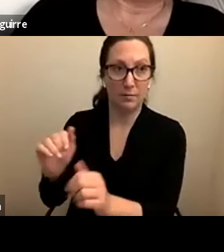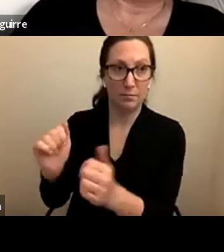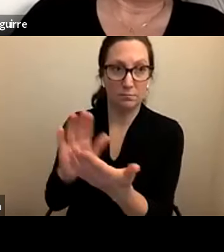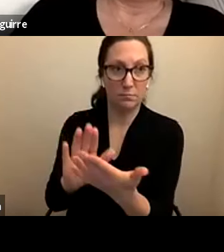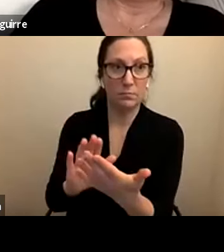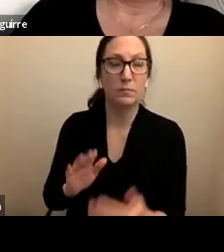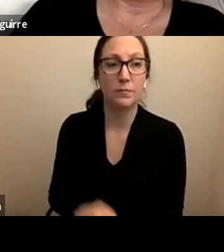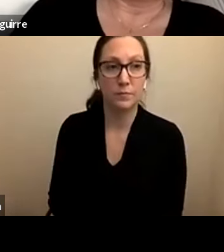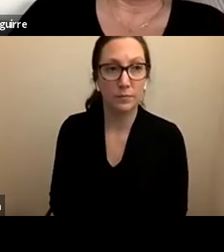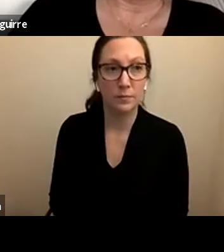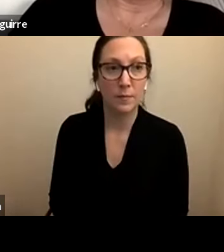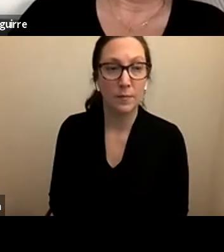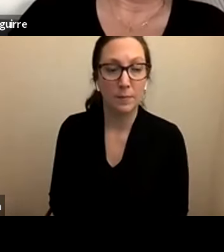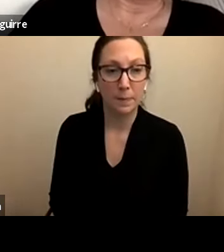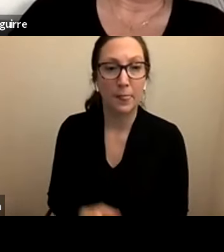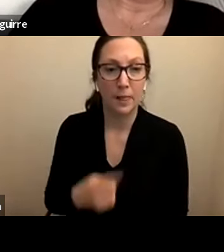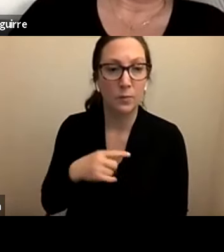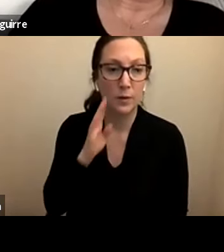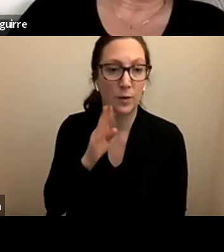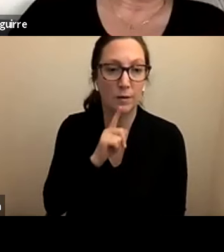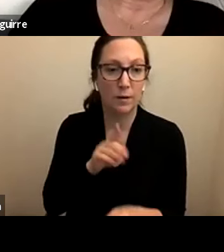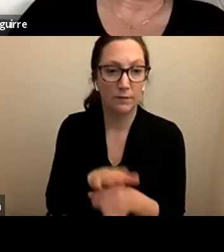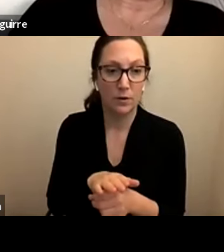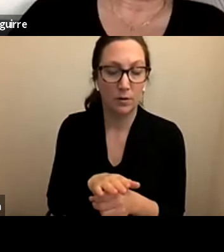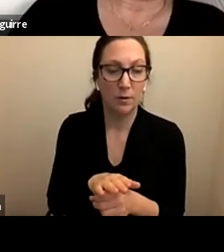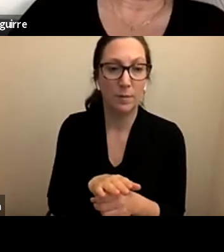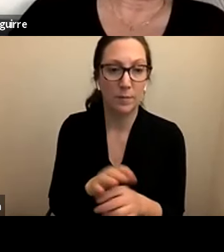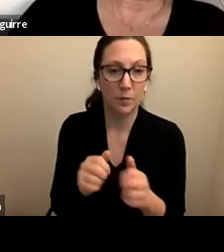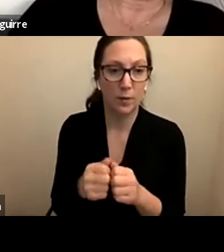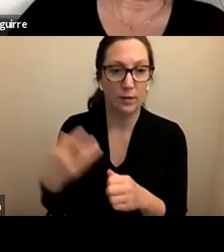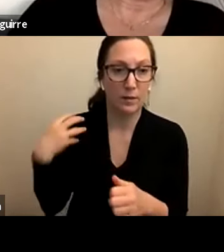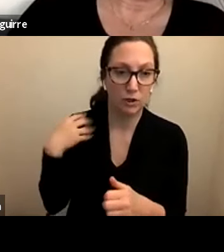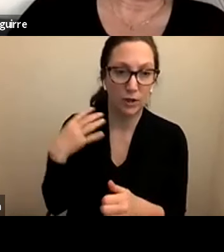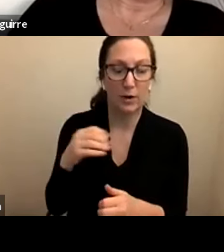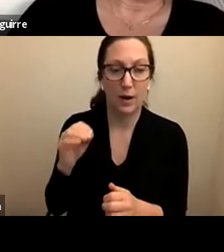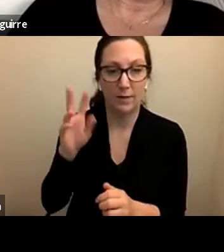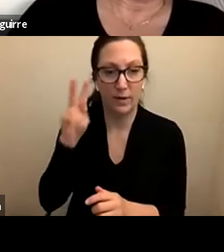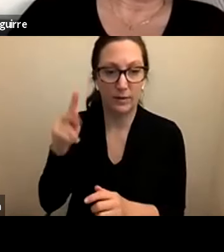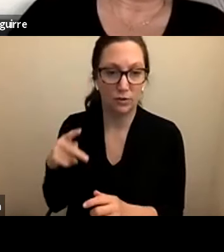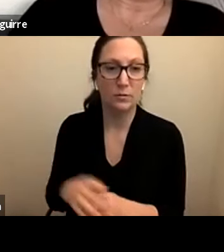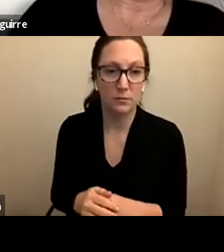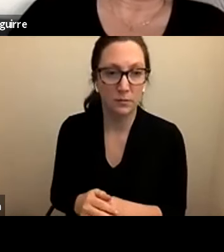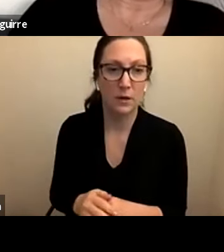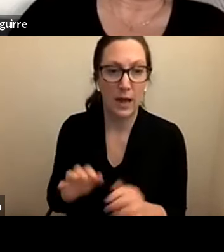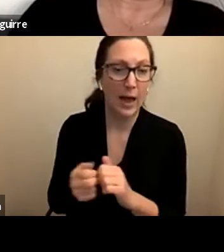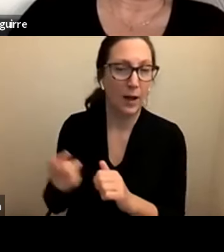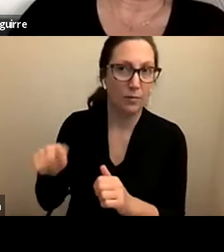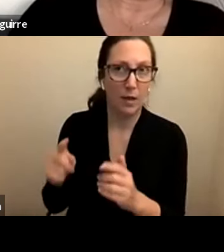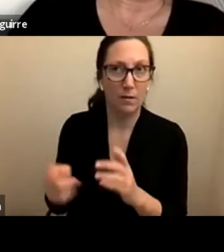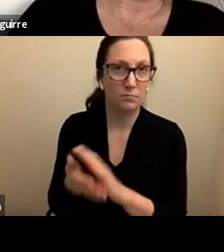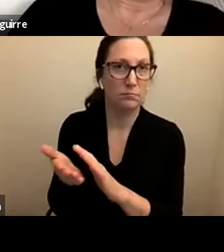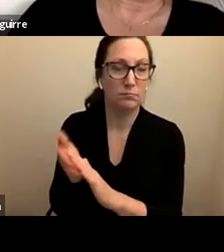be sure to confirm with the chair and vice chair how they would like to, how they are